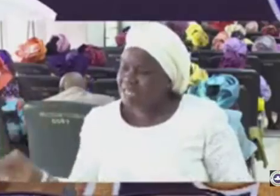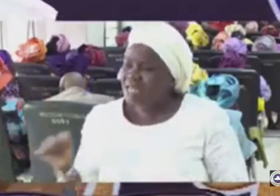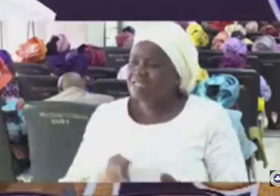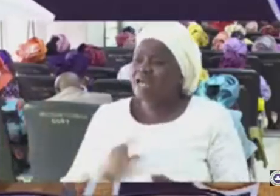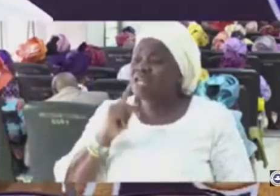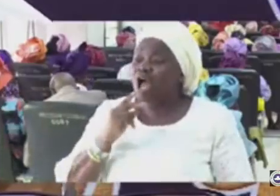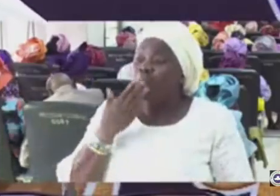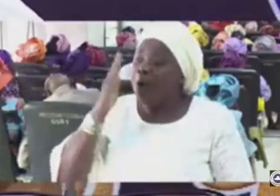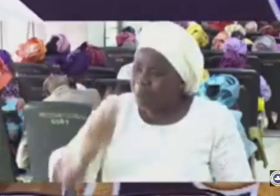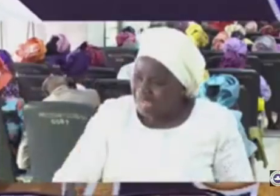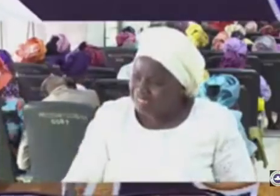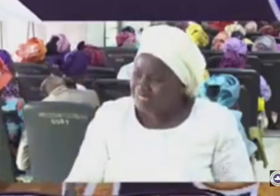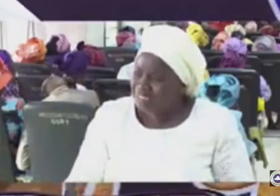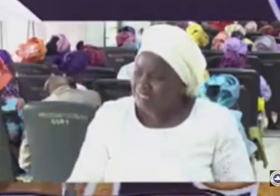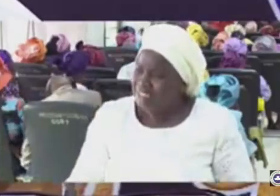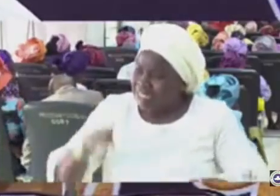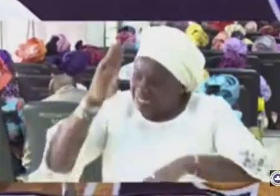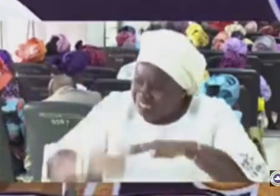And the Almighty God said,